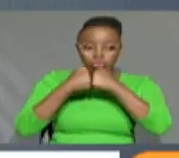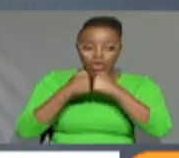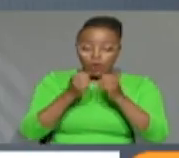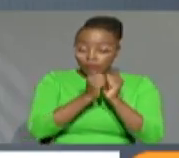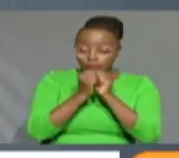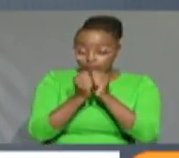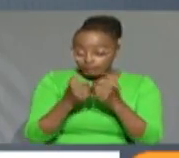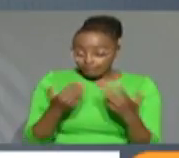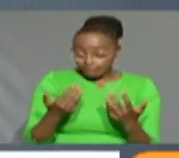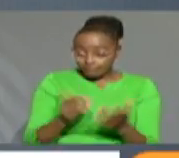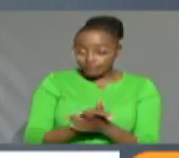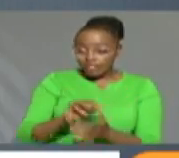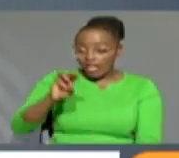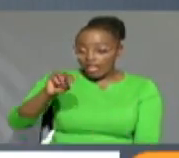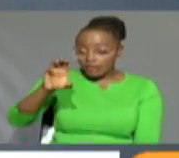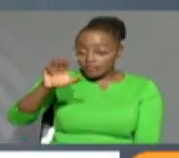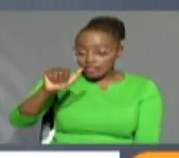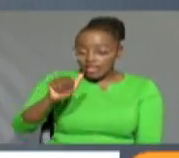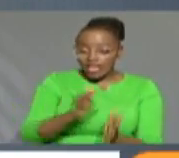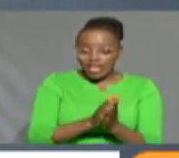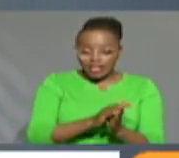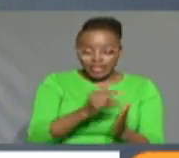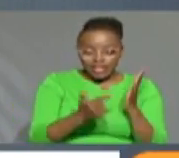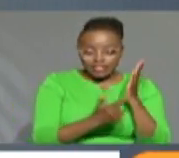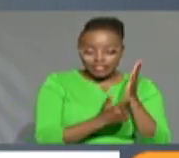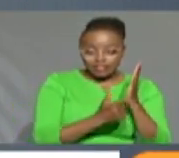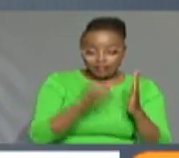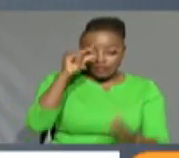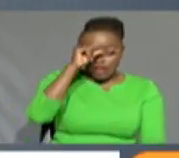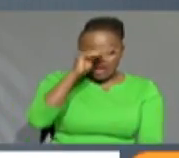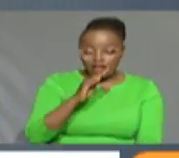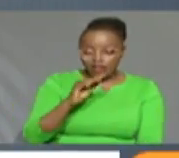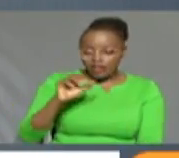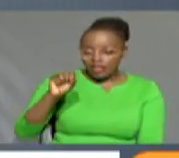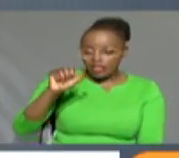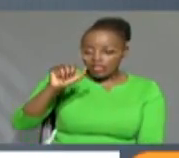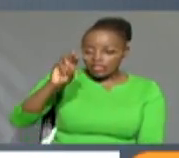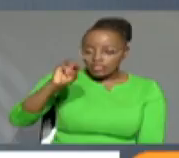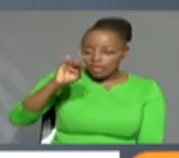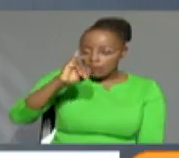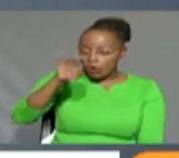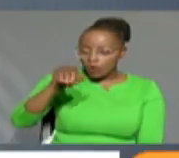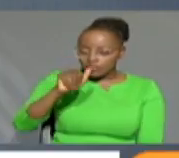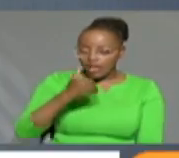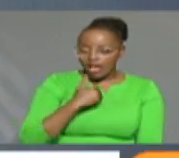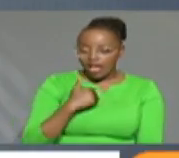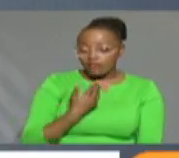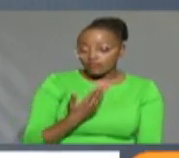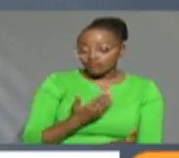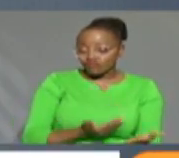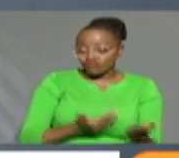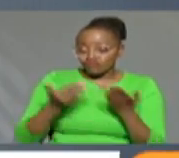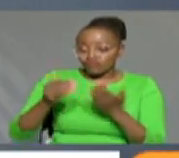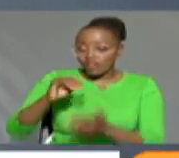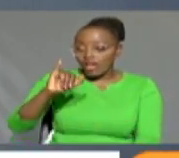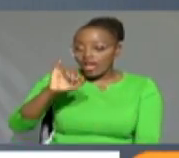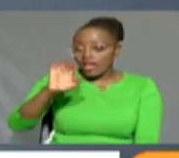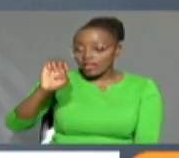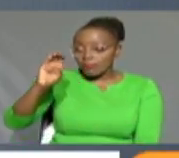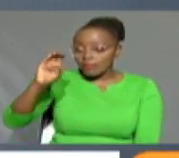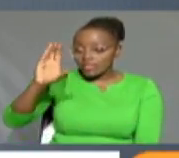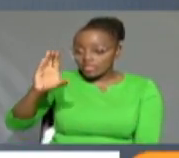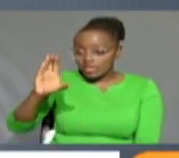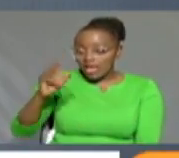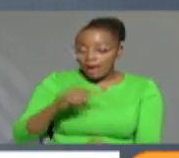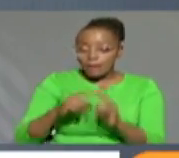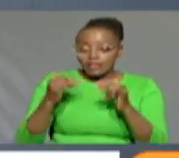blood between MCAs and Taita Taveta Governor Granton Samboja has dragged itself to the Independent Electoral and Boundaries Commission